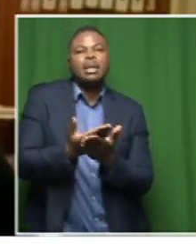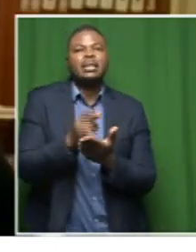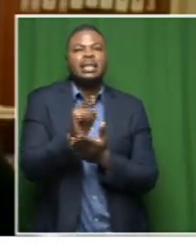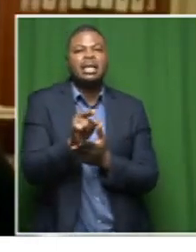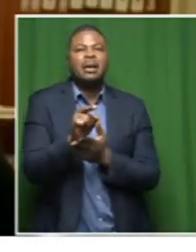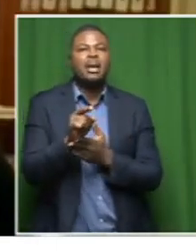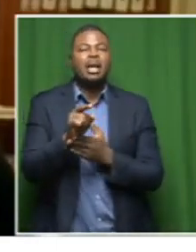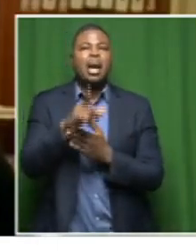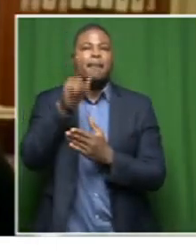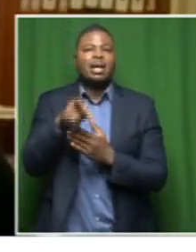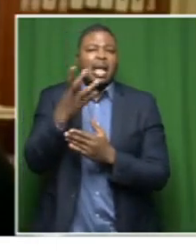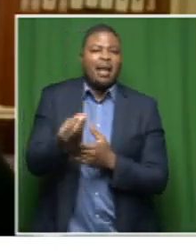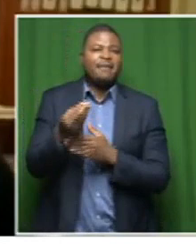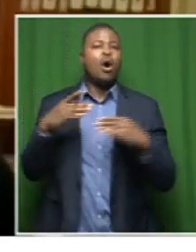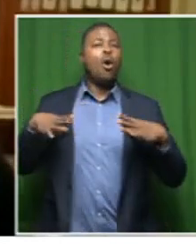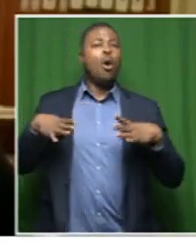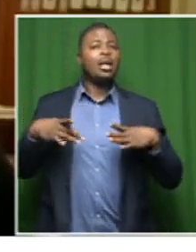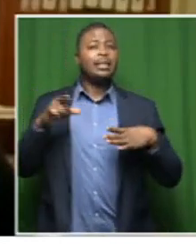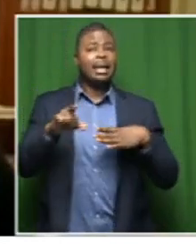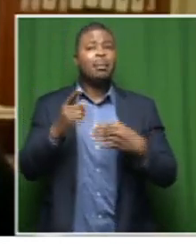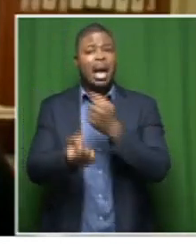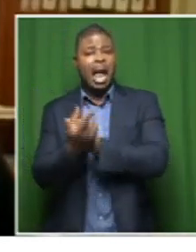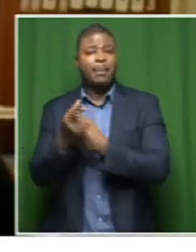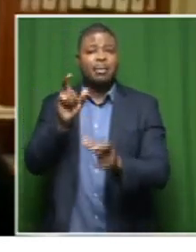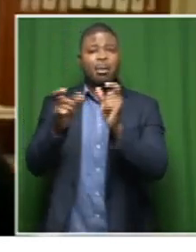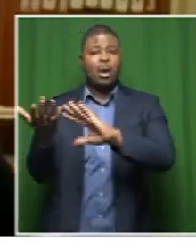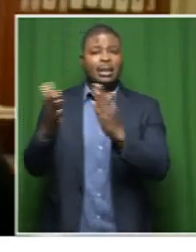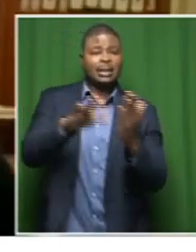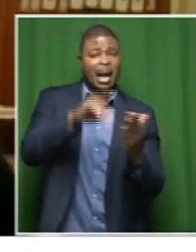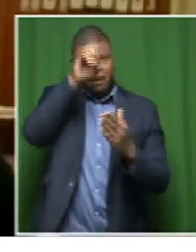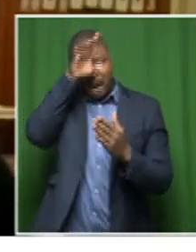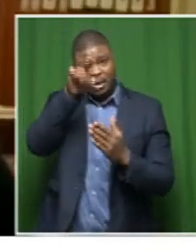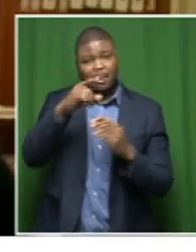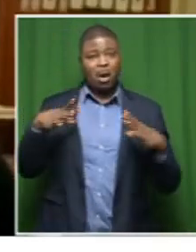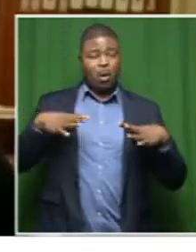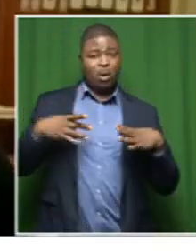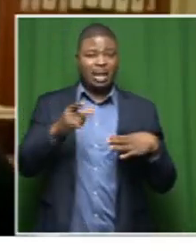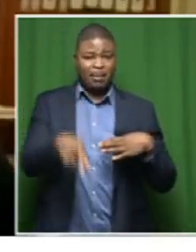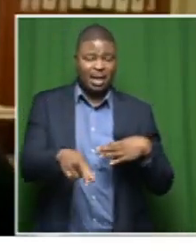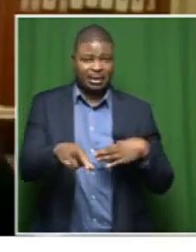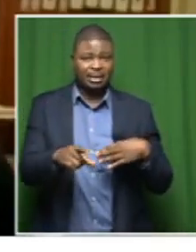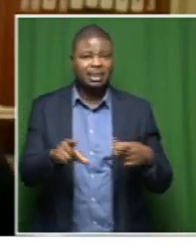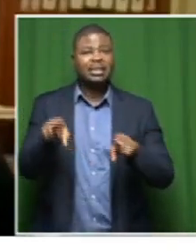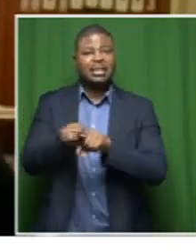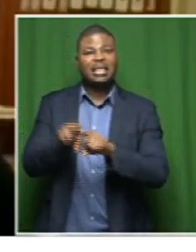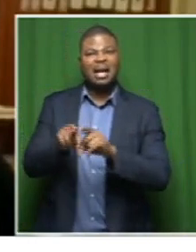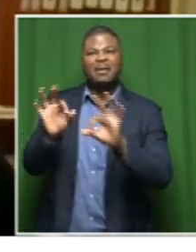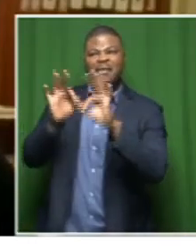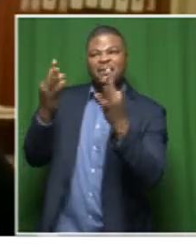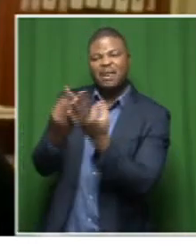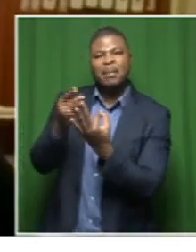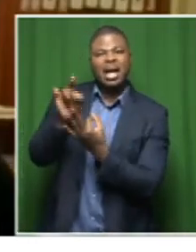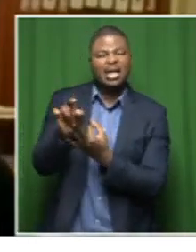through a public holiday, they are speaking things that also apply to the family of Mrs. Fundi, that apply to the families of the other